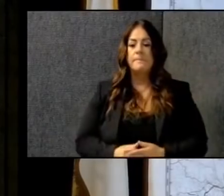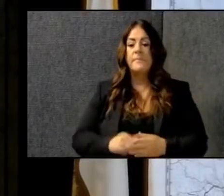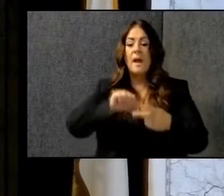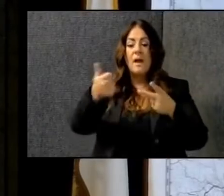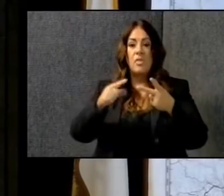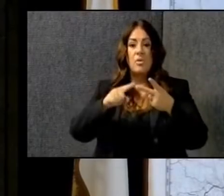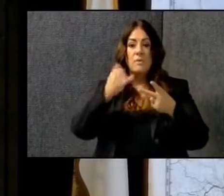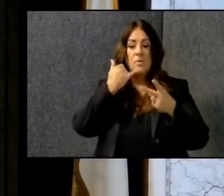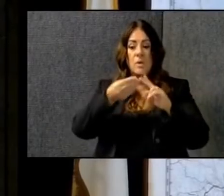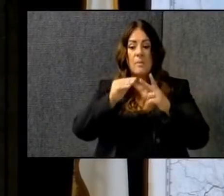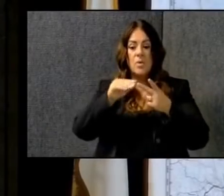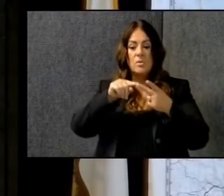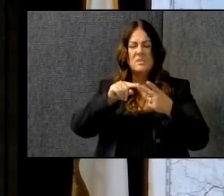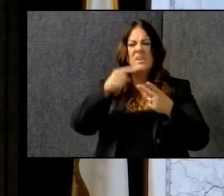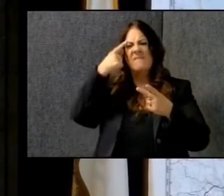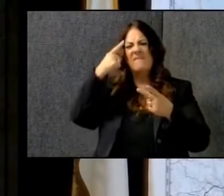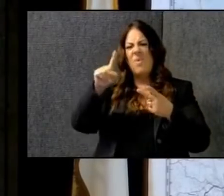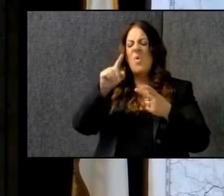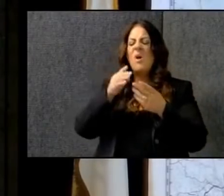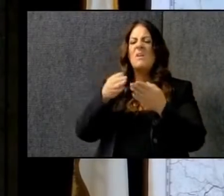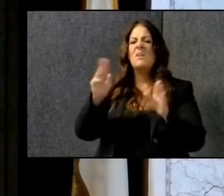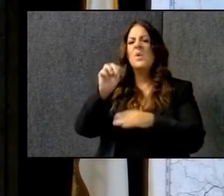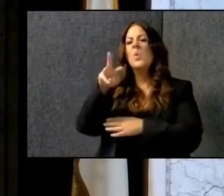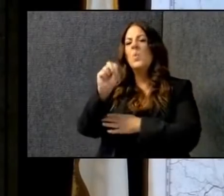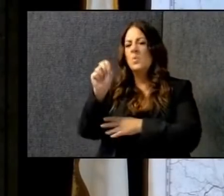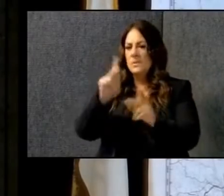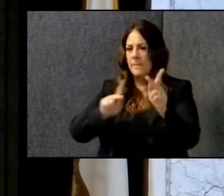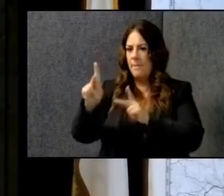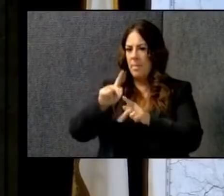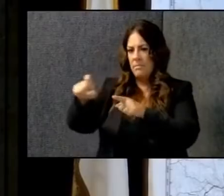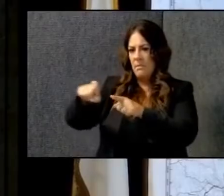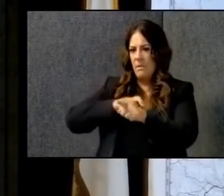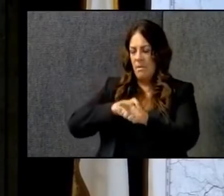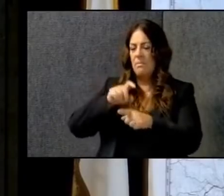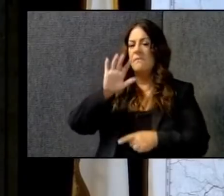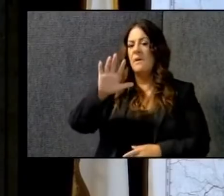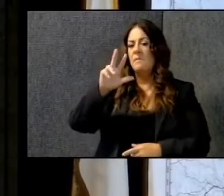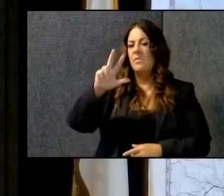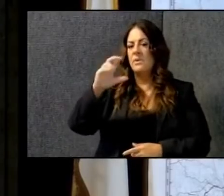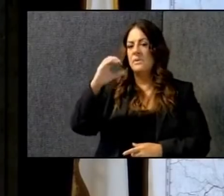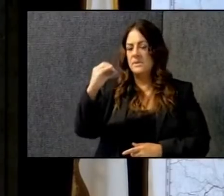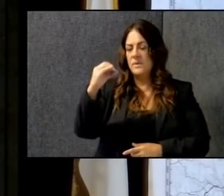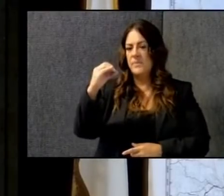The second number has been established for our media cooperators. They can dial